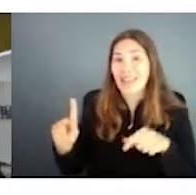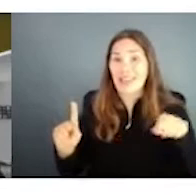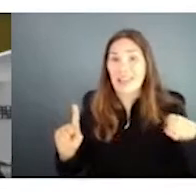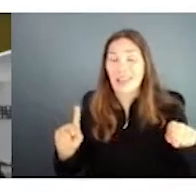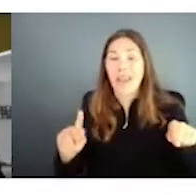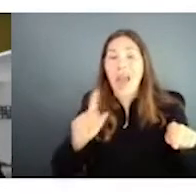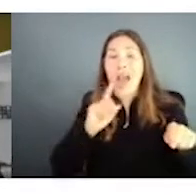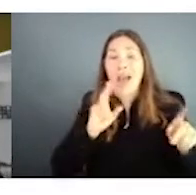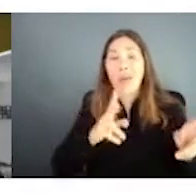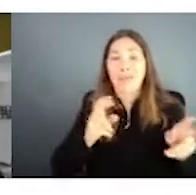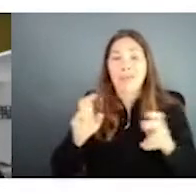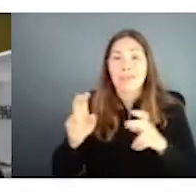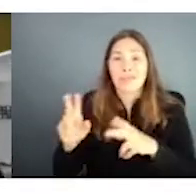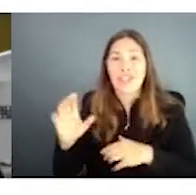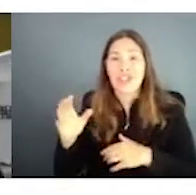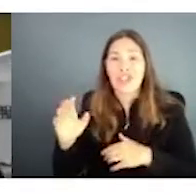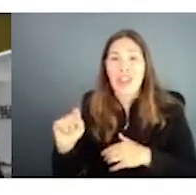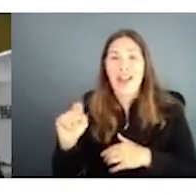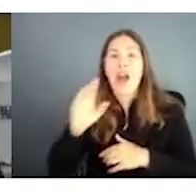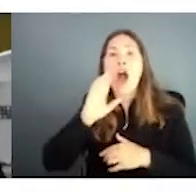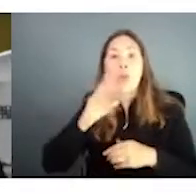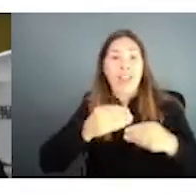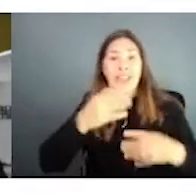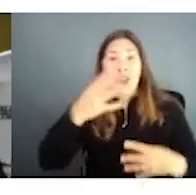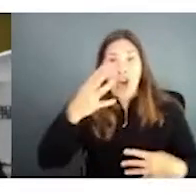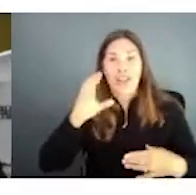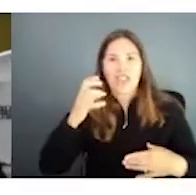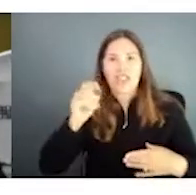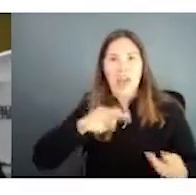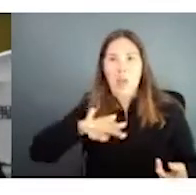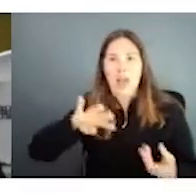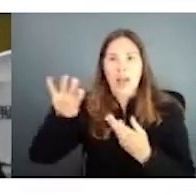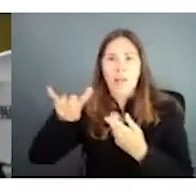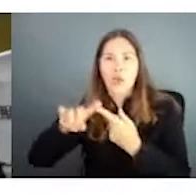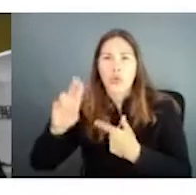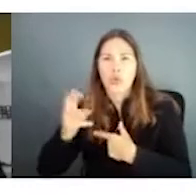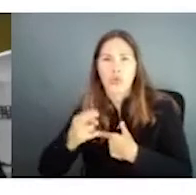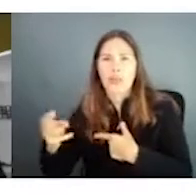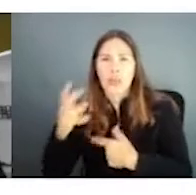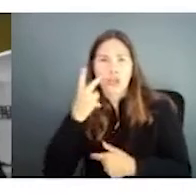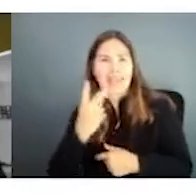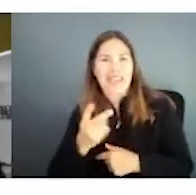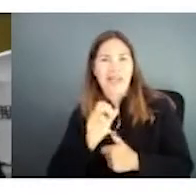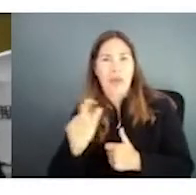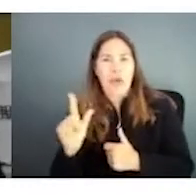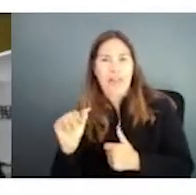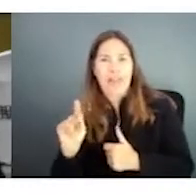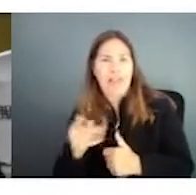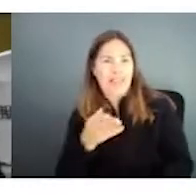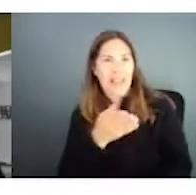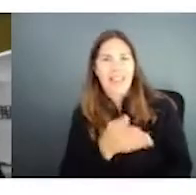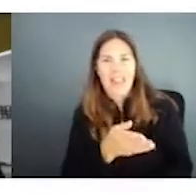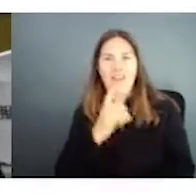and then have that uploaded to the resources for this session as well.